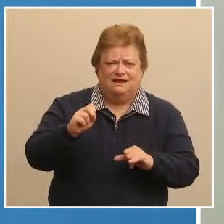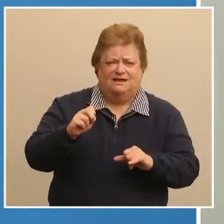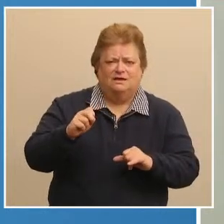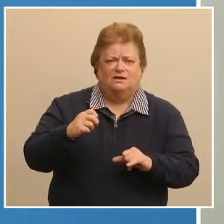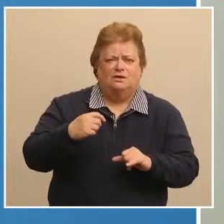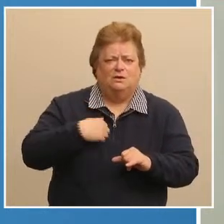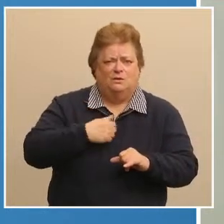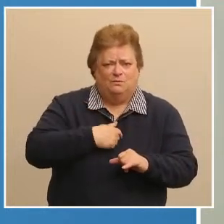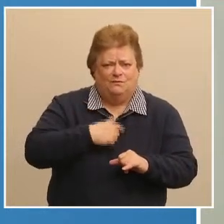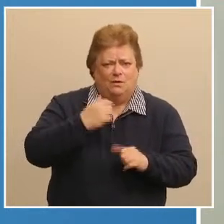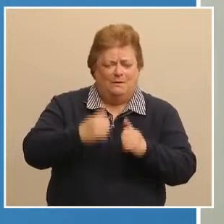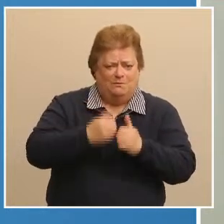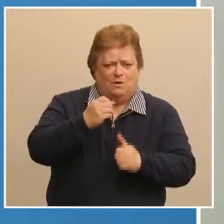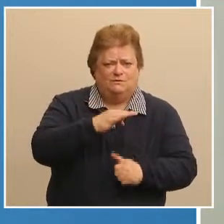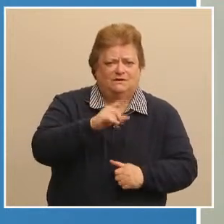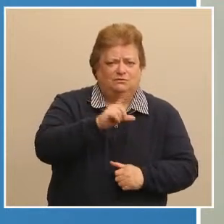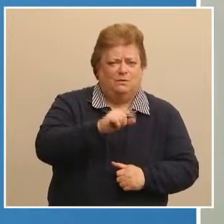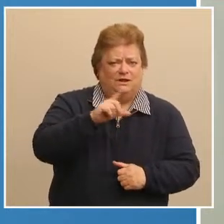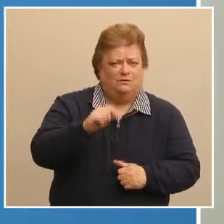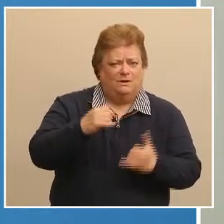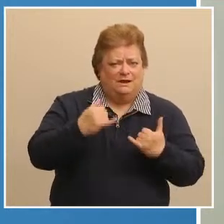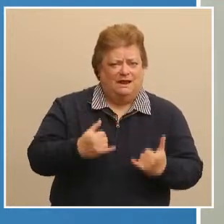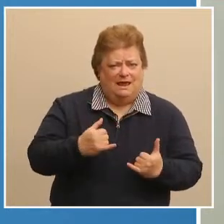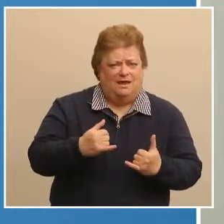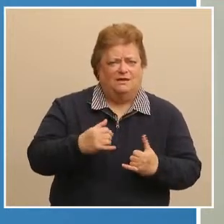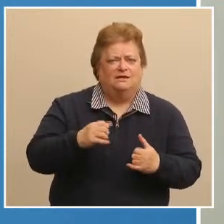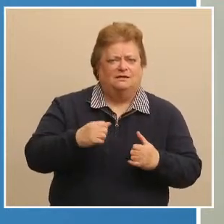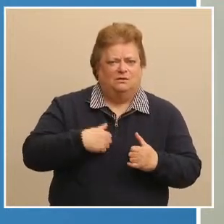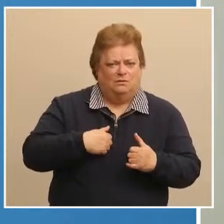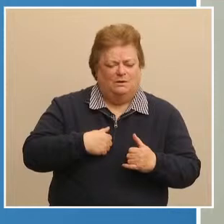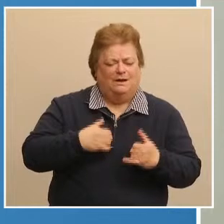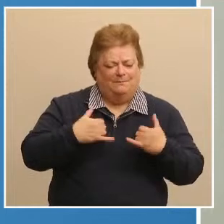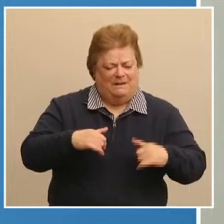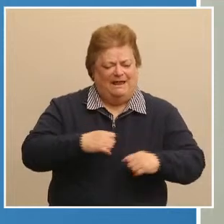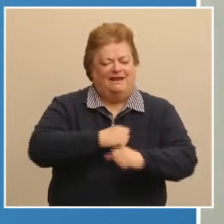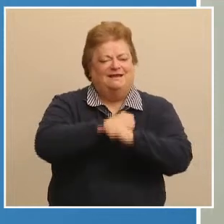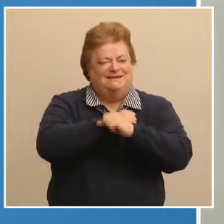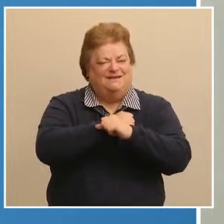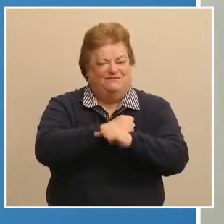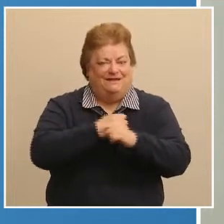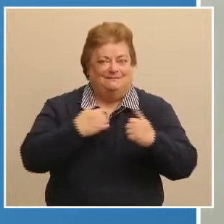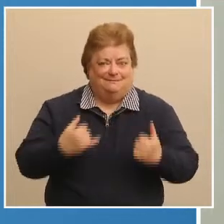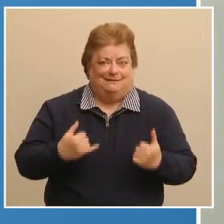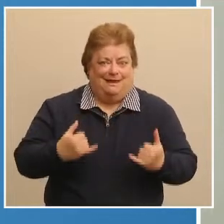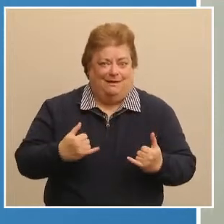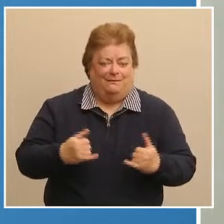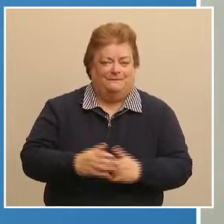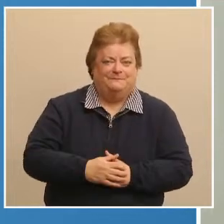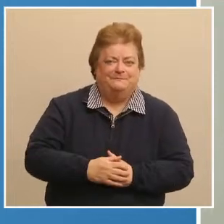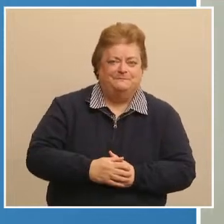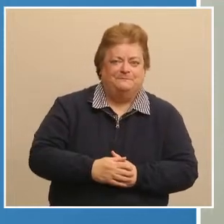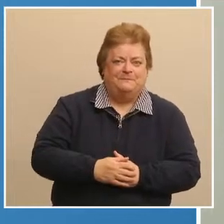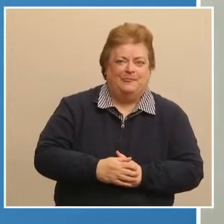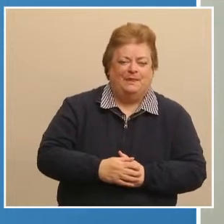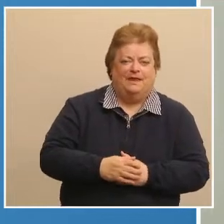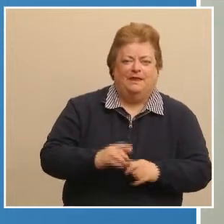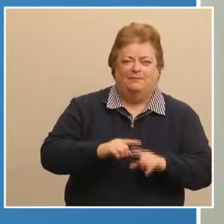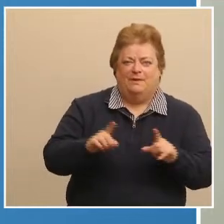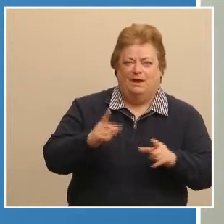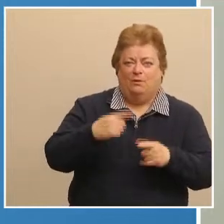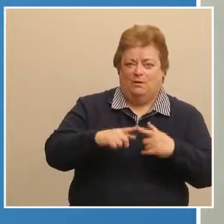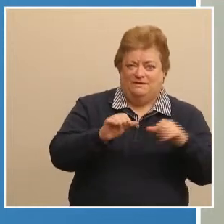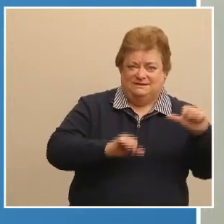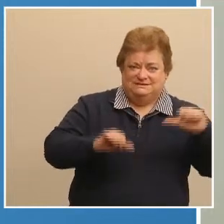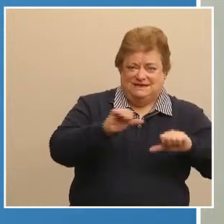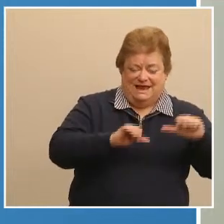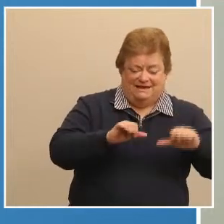efforts, which for most of 2020 primarily consisted of playing defense. Our posture changed, however, when